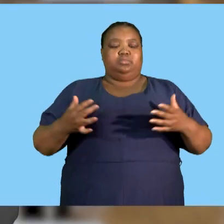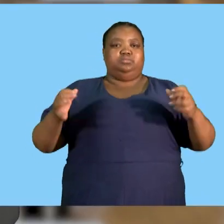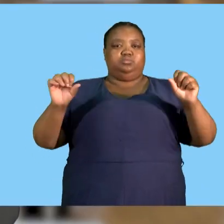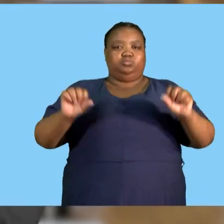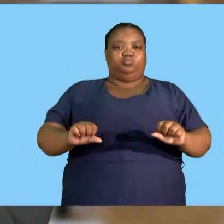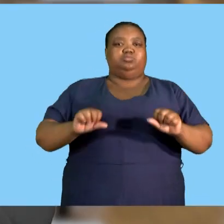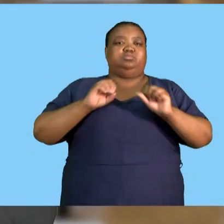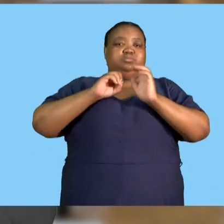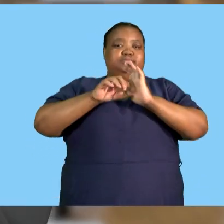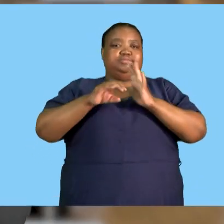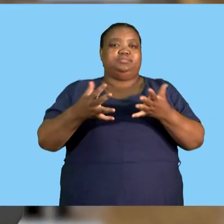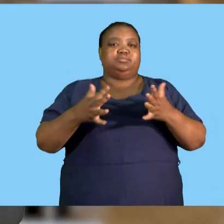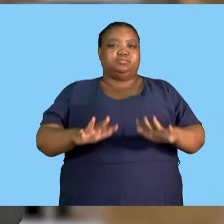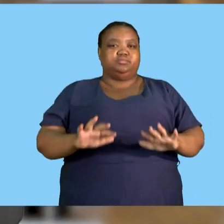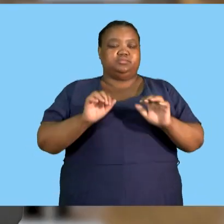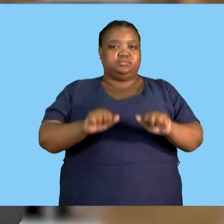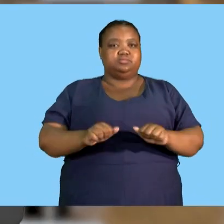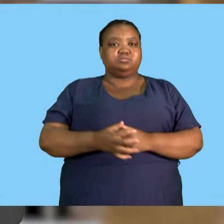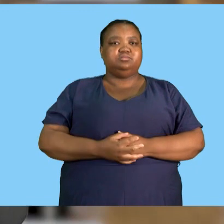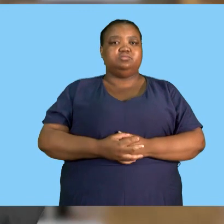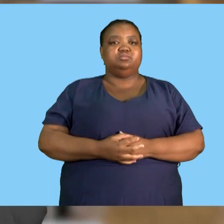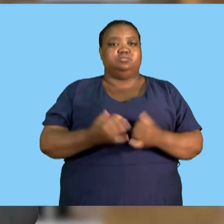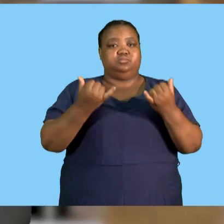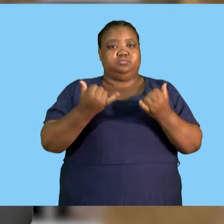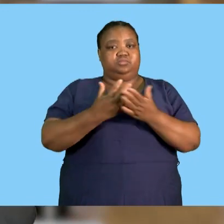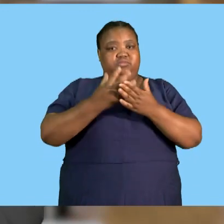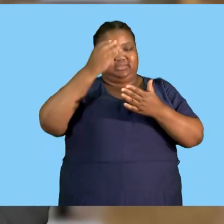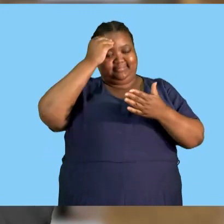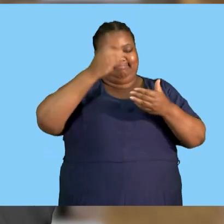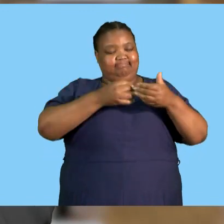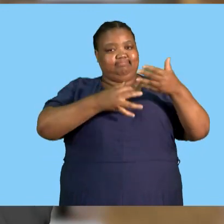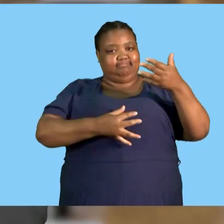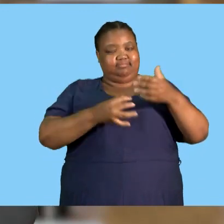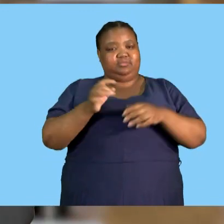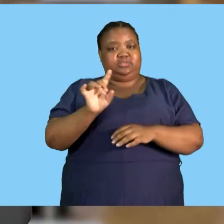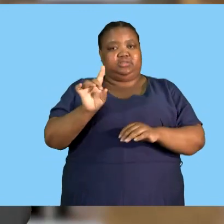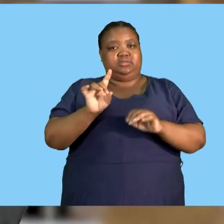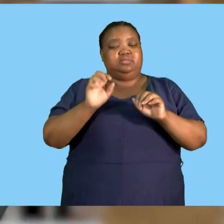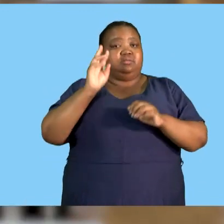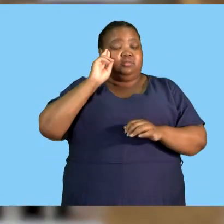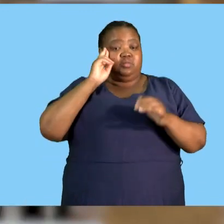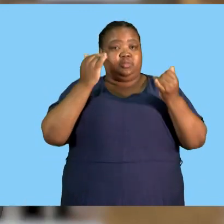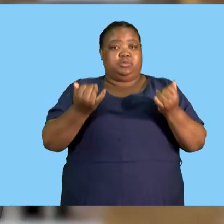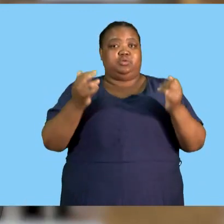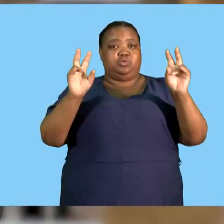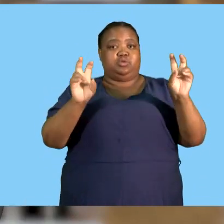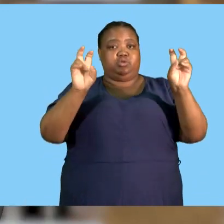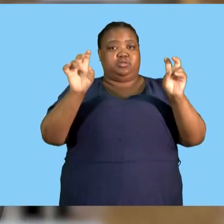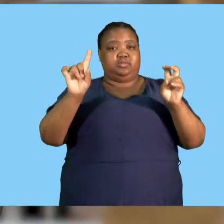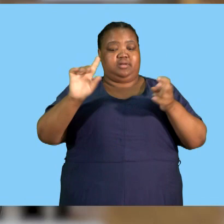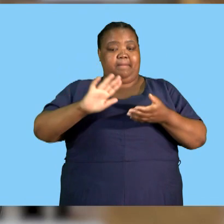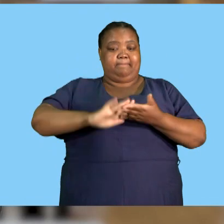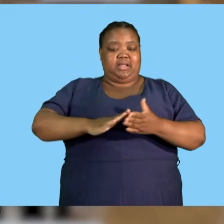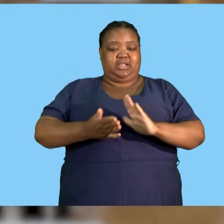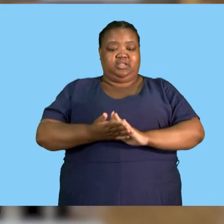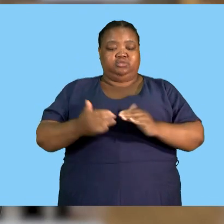Guys, welcome back after that short advert break. Let us now look at what is in store for this lesson. So remember, I've indicated that our